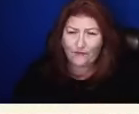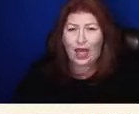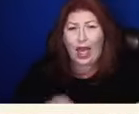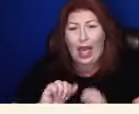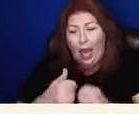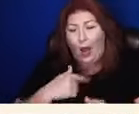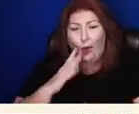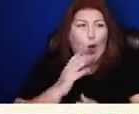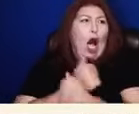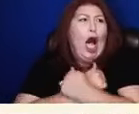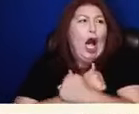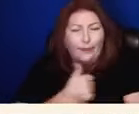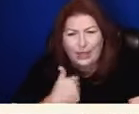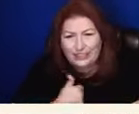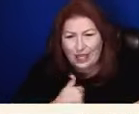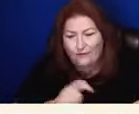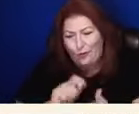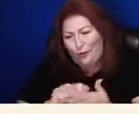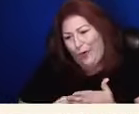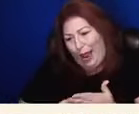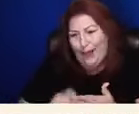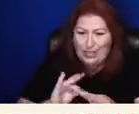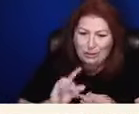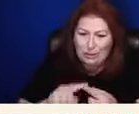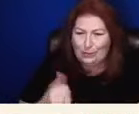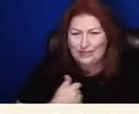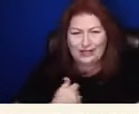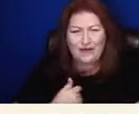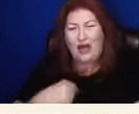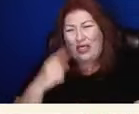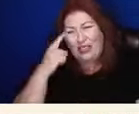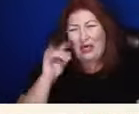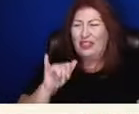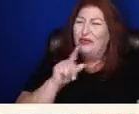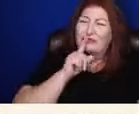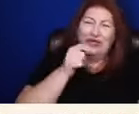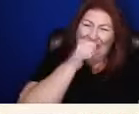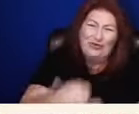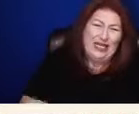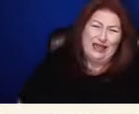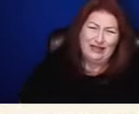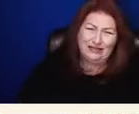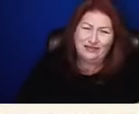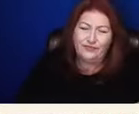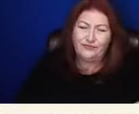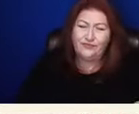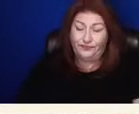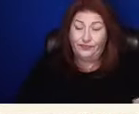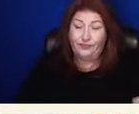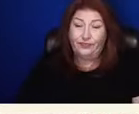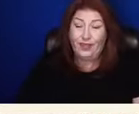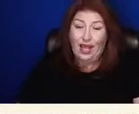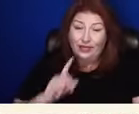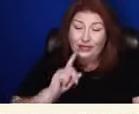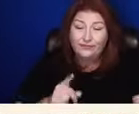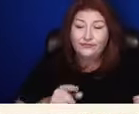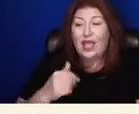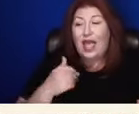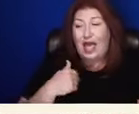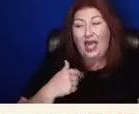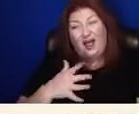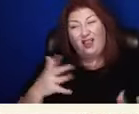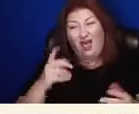these messages, love letters to myself. And I just thought that was so silly. I did. I had a lot of judgment